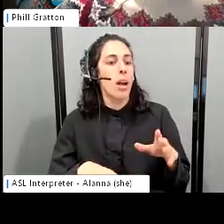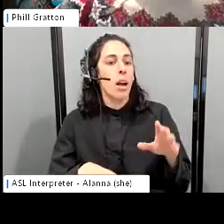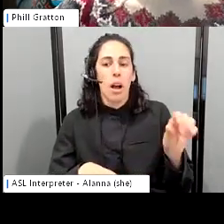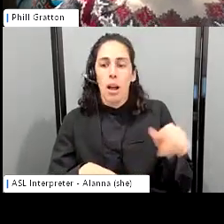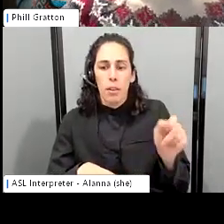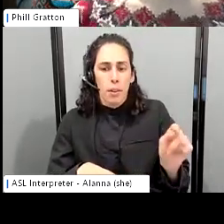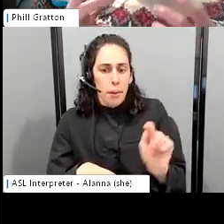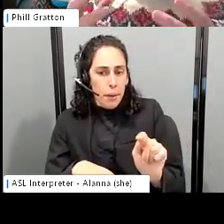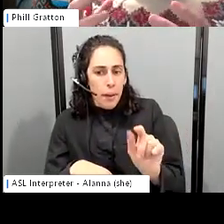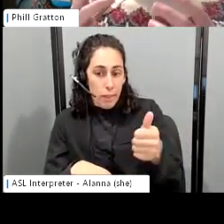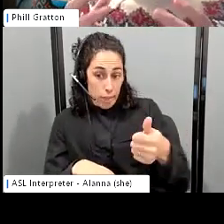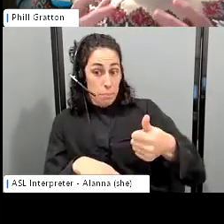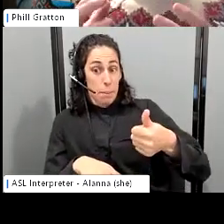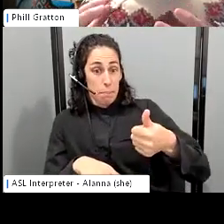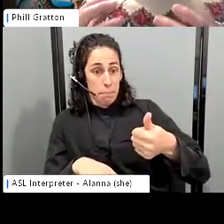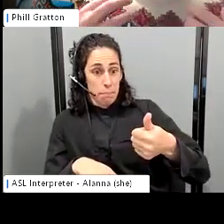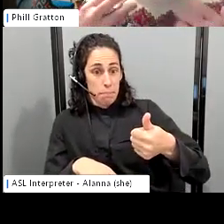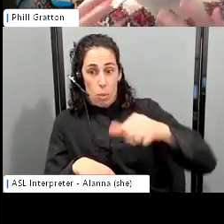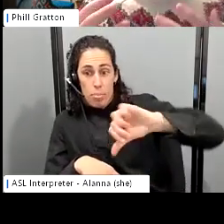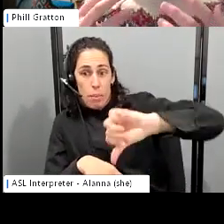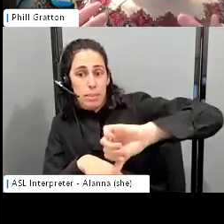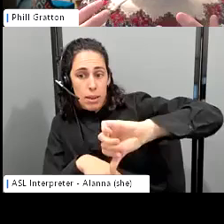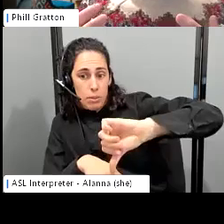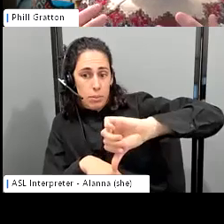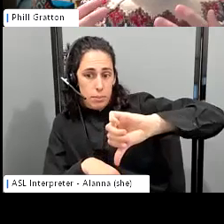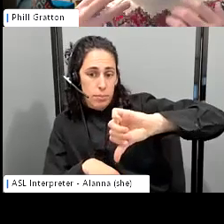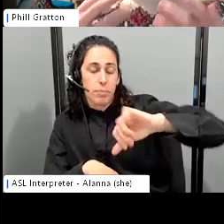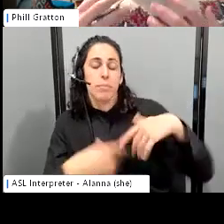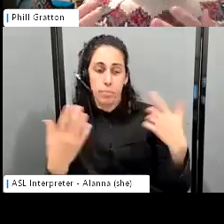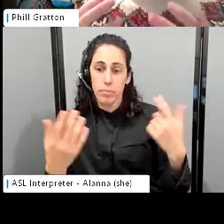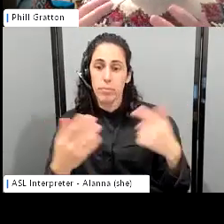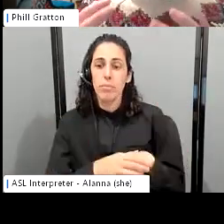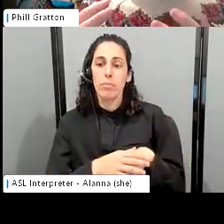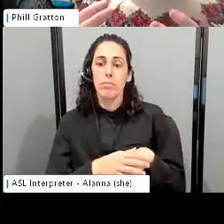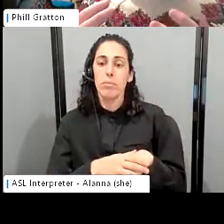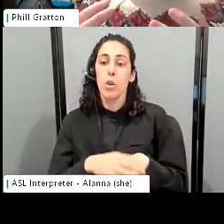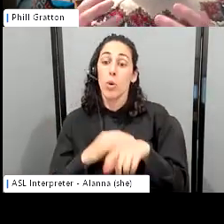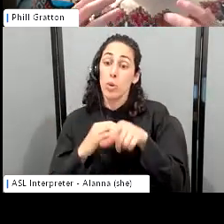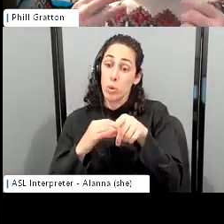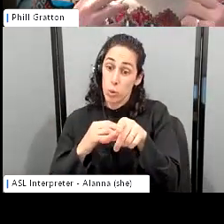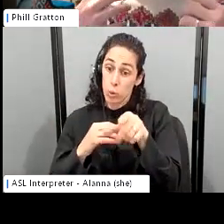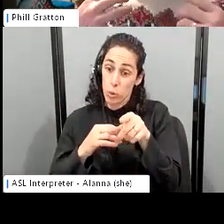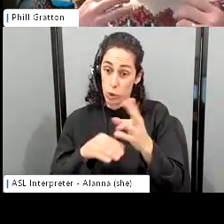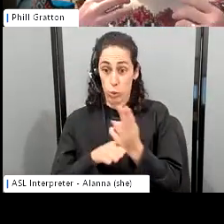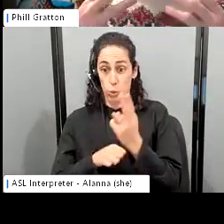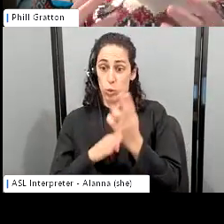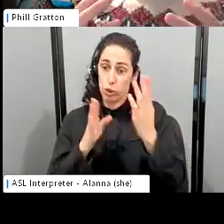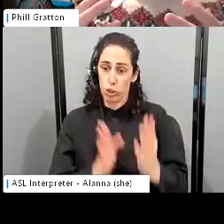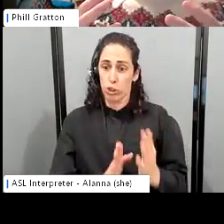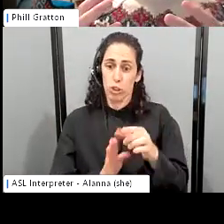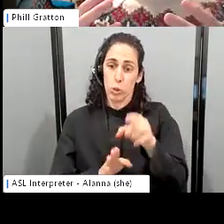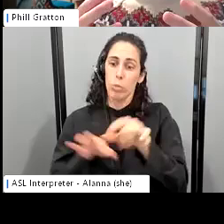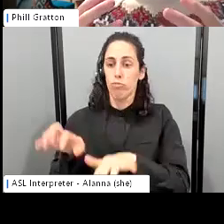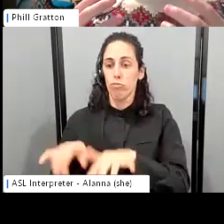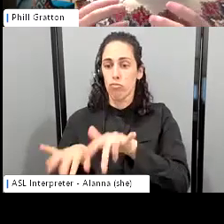down. So ChatGPT also learns from you. So the more you work with ChatGPT, the more it gets to